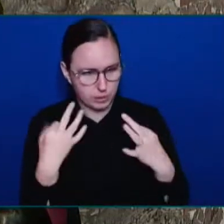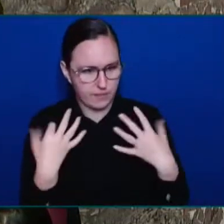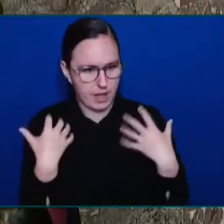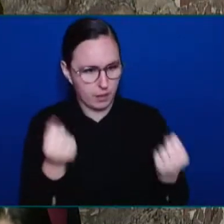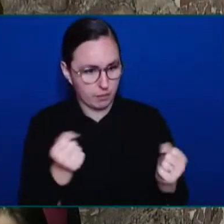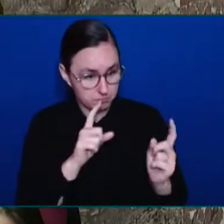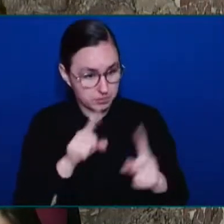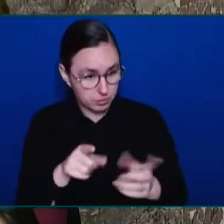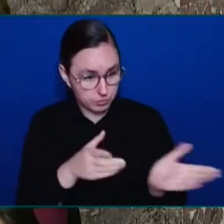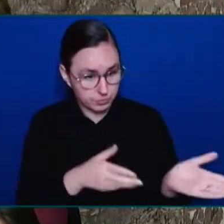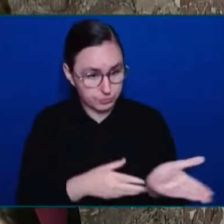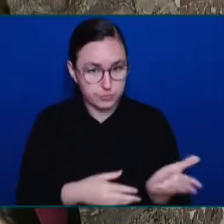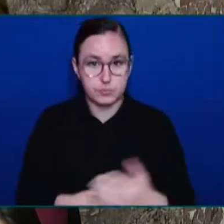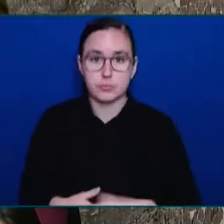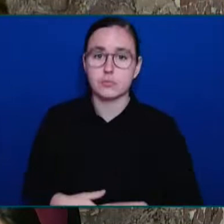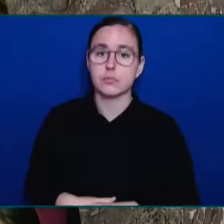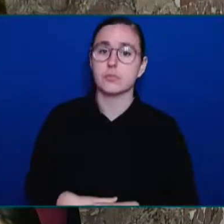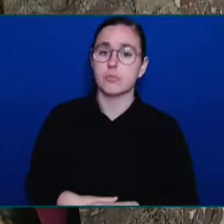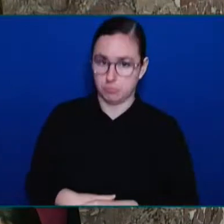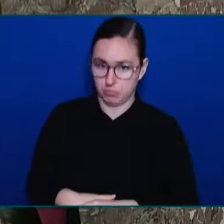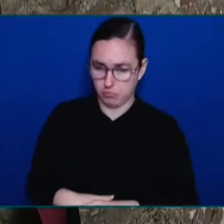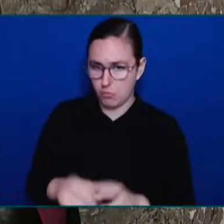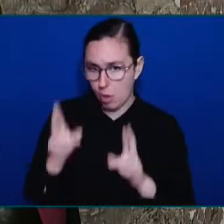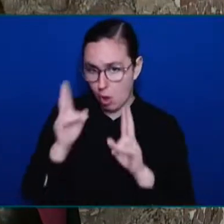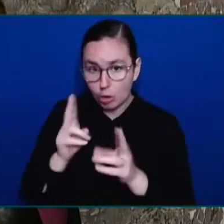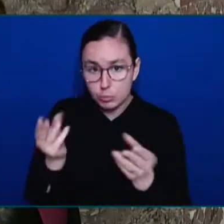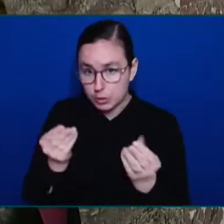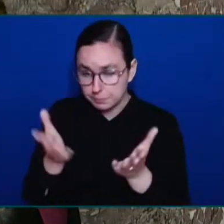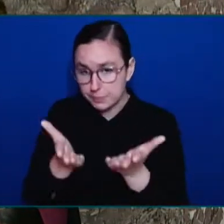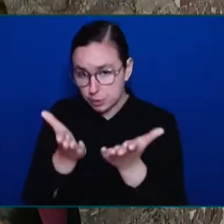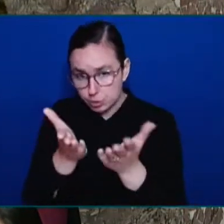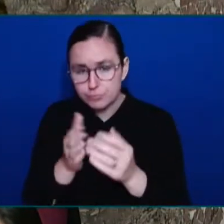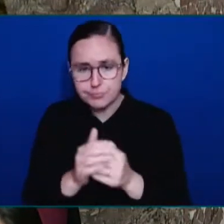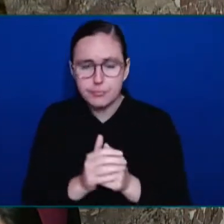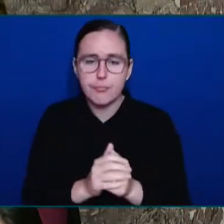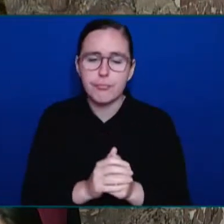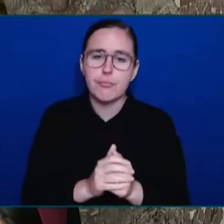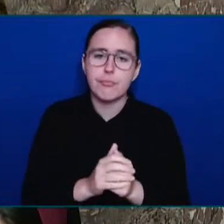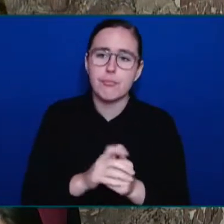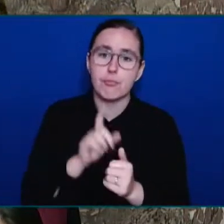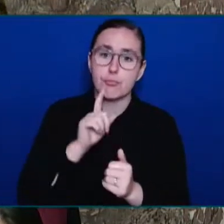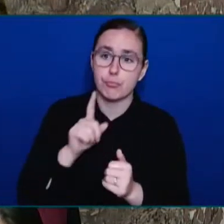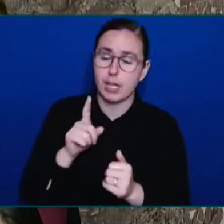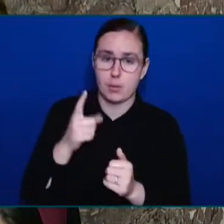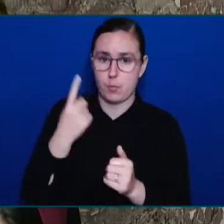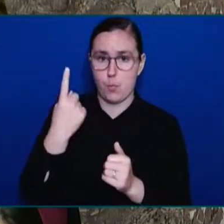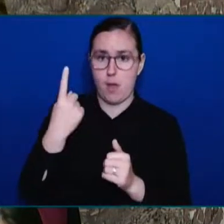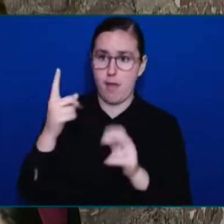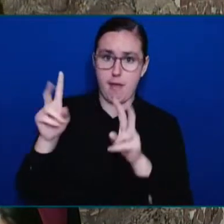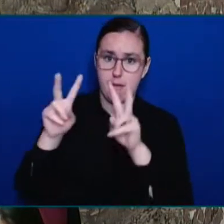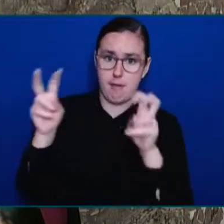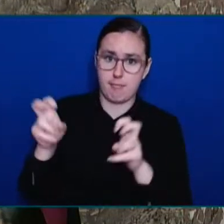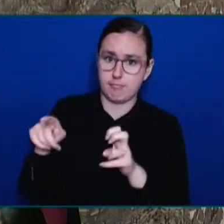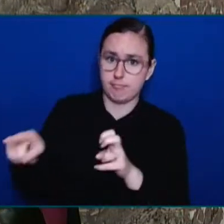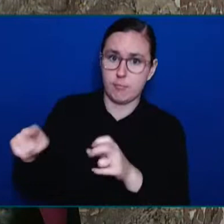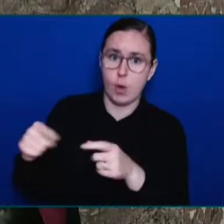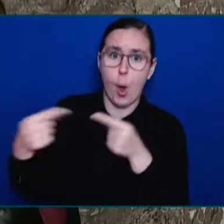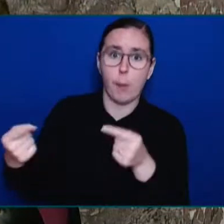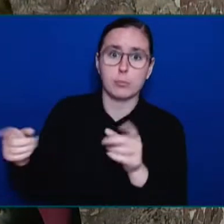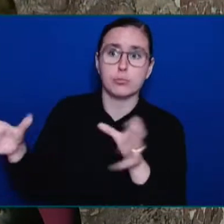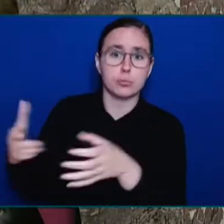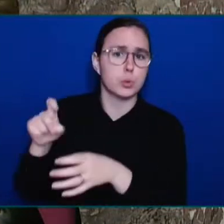that the one subject this opposition shouldn't be raising is diagnostic imaging. in the Northern Health Authority, which the